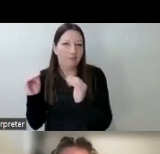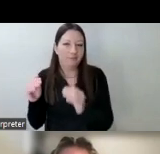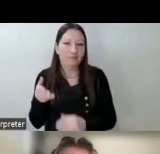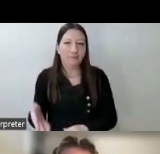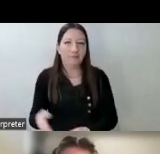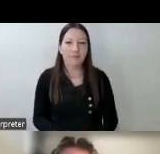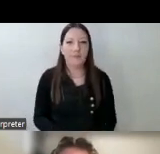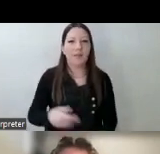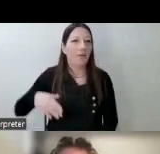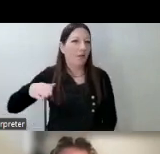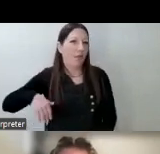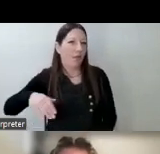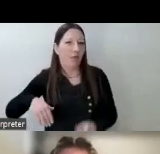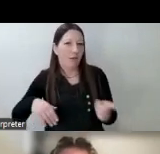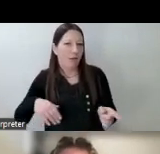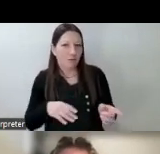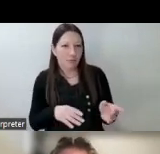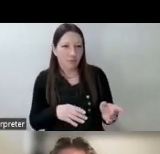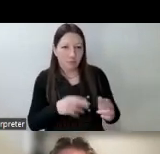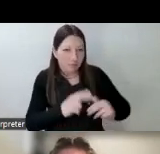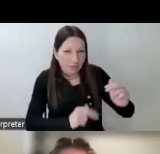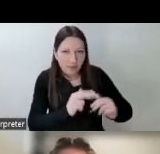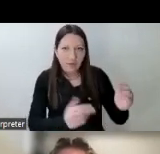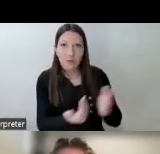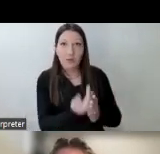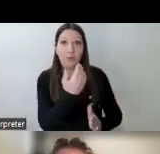that cost was likely a large factor in that decision.